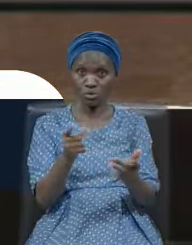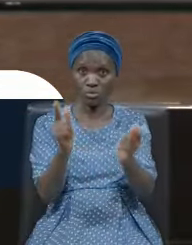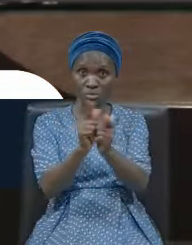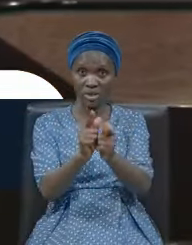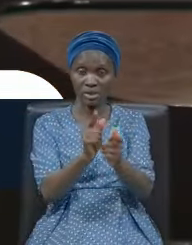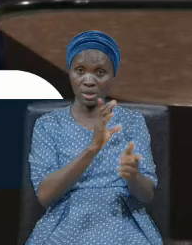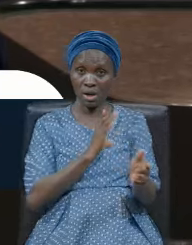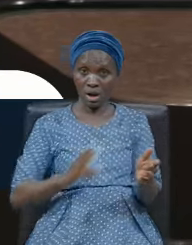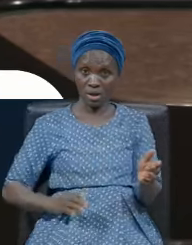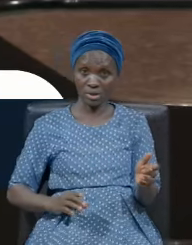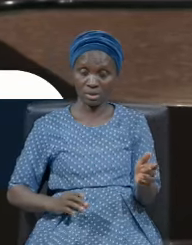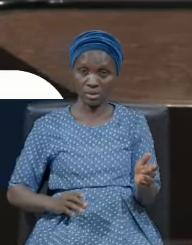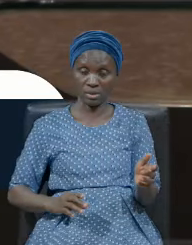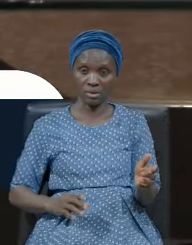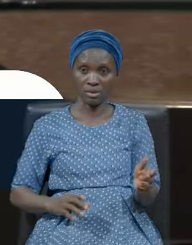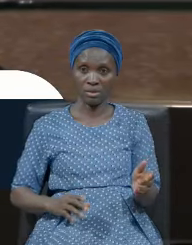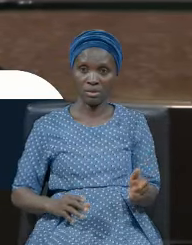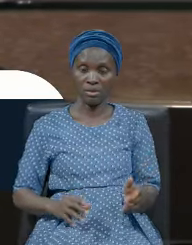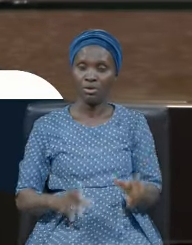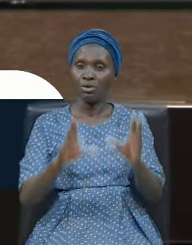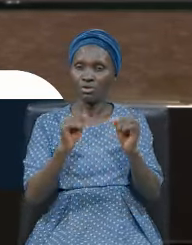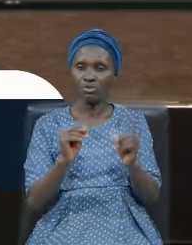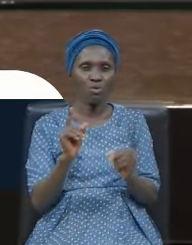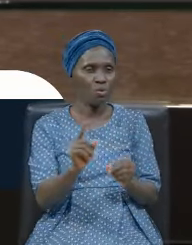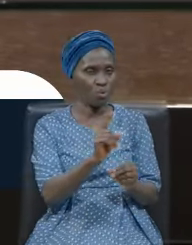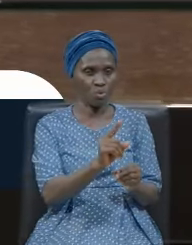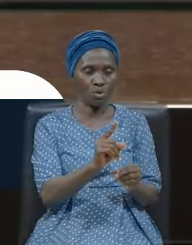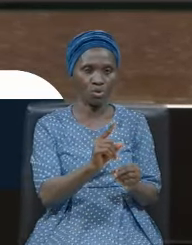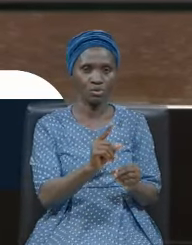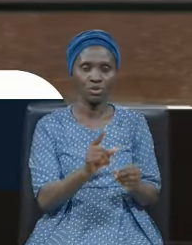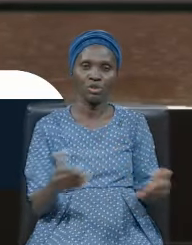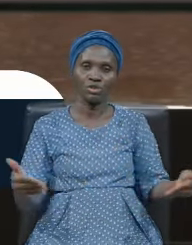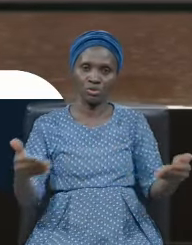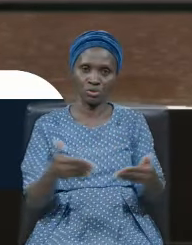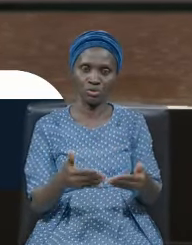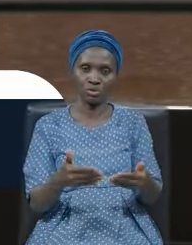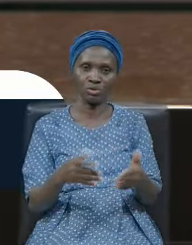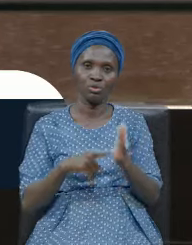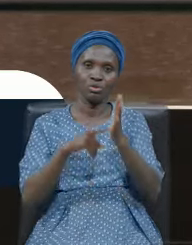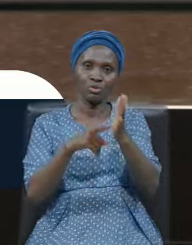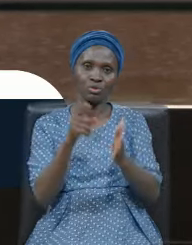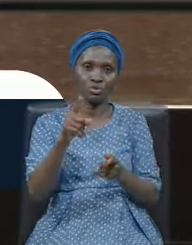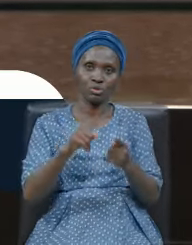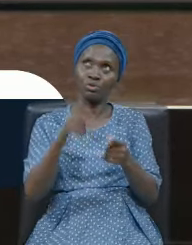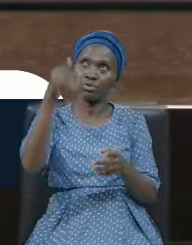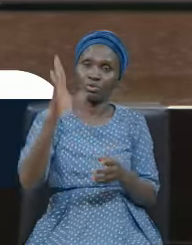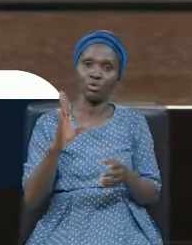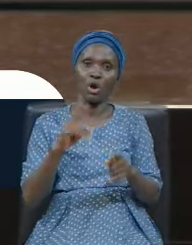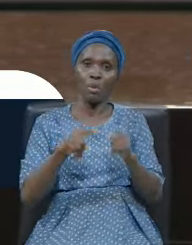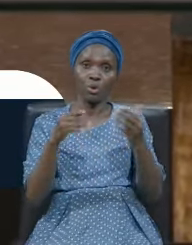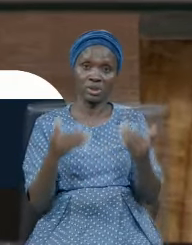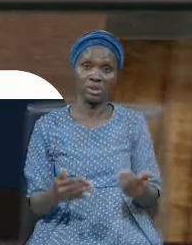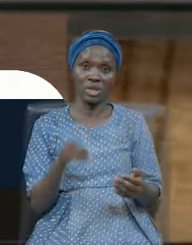no works will recommend you to God. But now you believe on the Lord Jesus Christ. And as